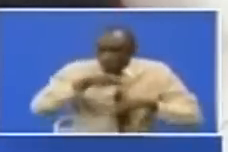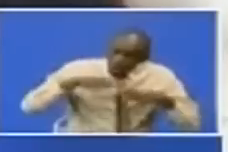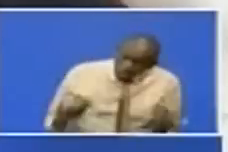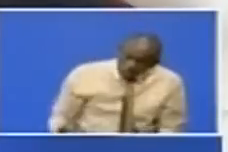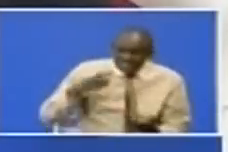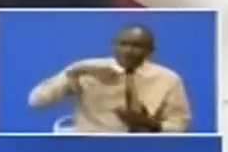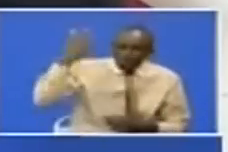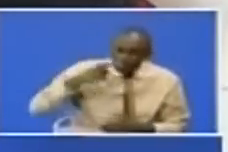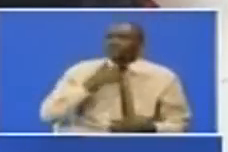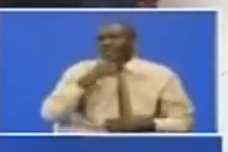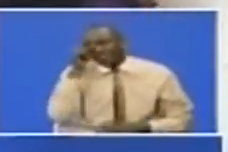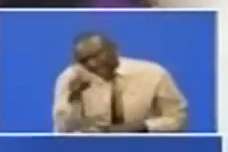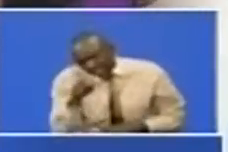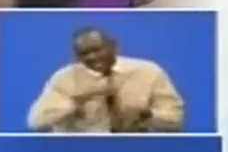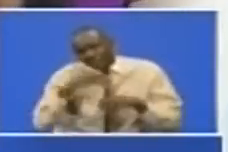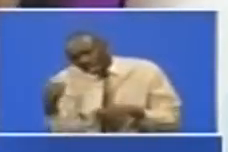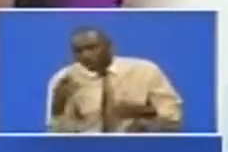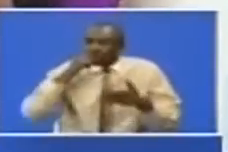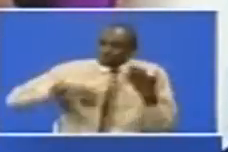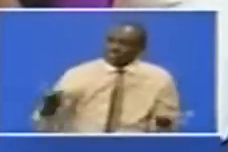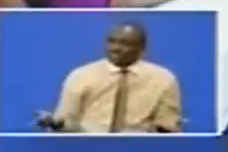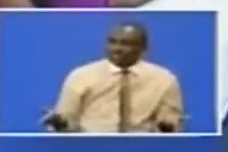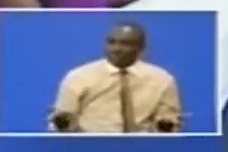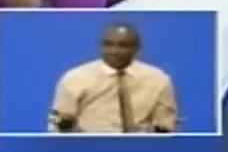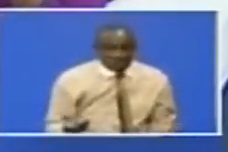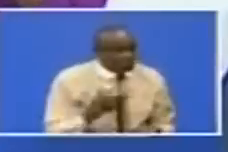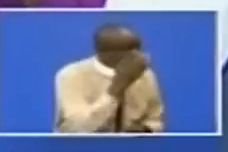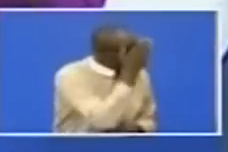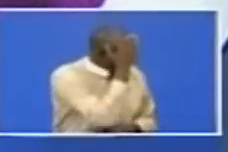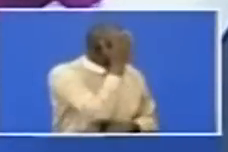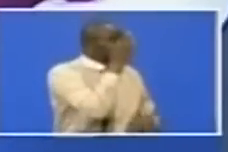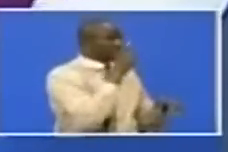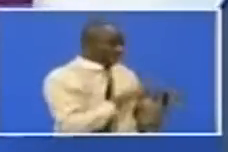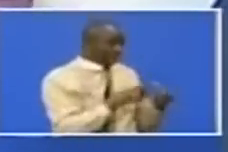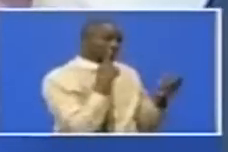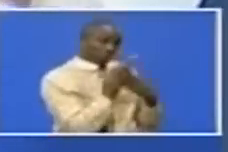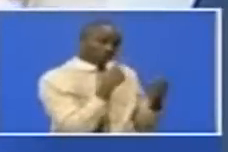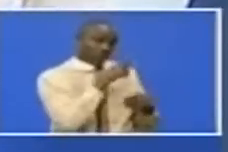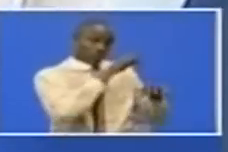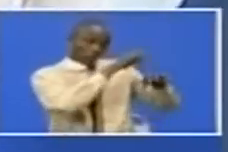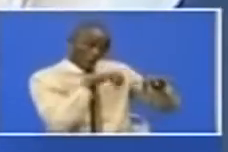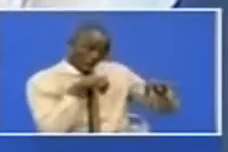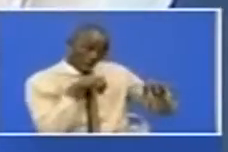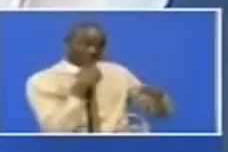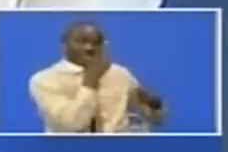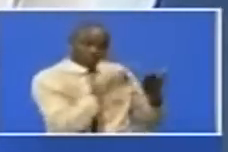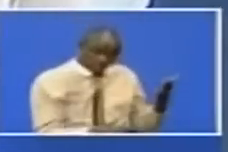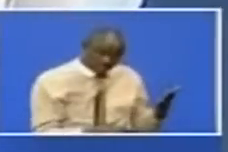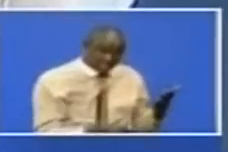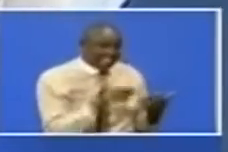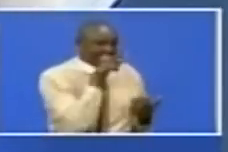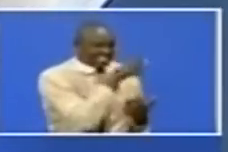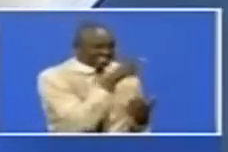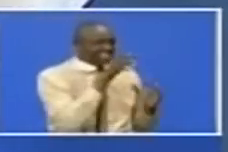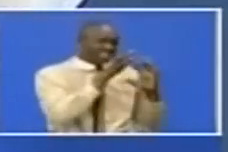you always wanted mm. to be from when you were younger? Uh-huh. You know, actually, when you speak about calling, Betty, I can say